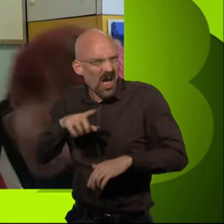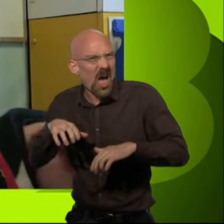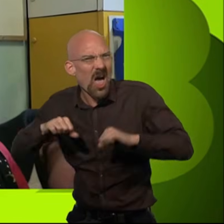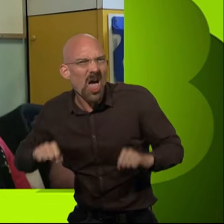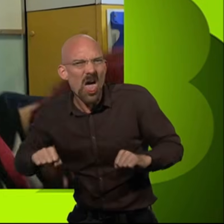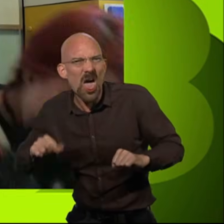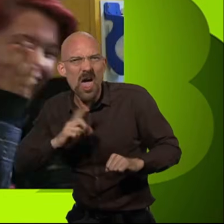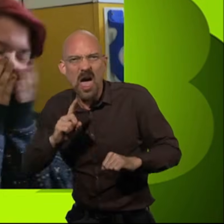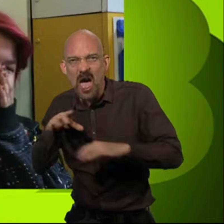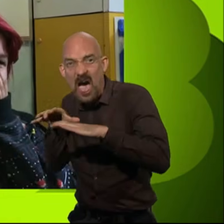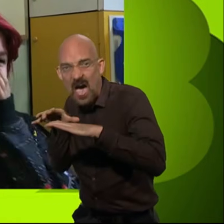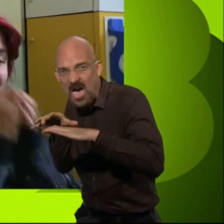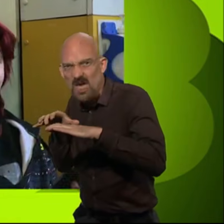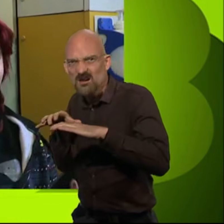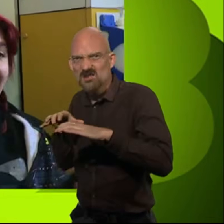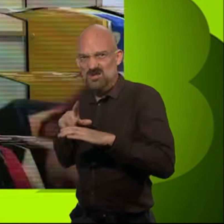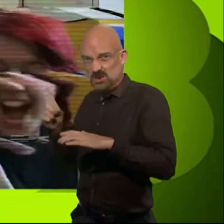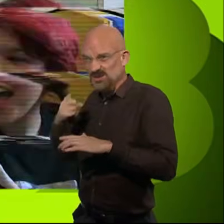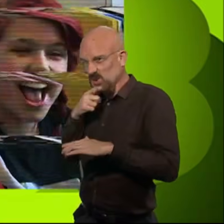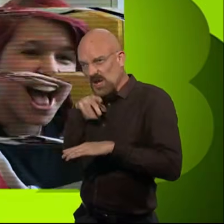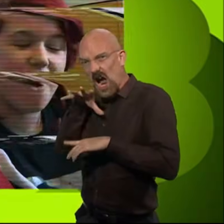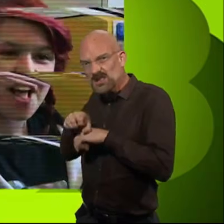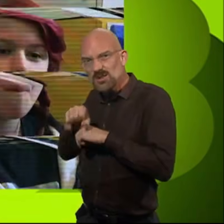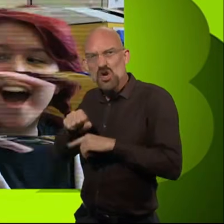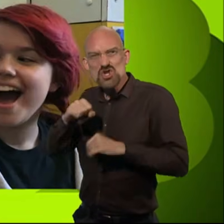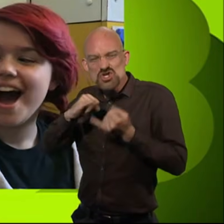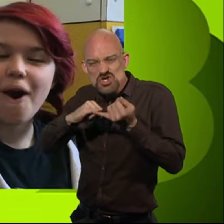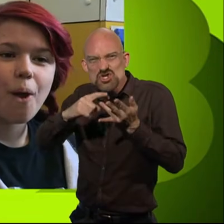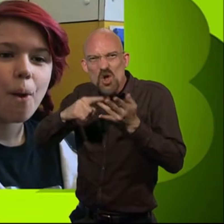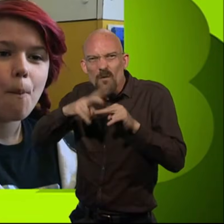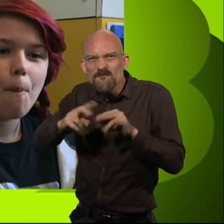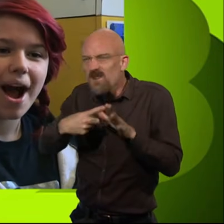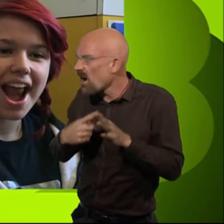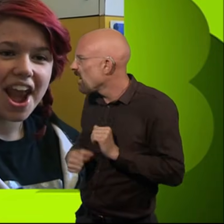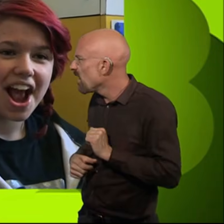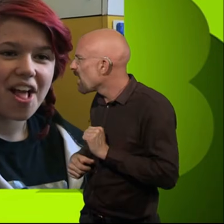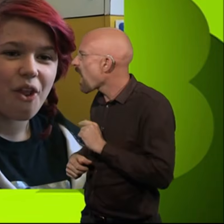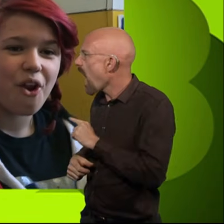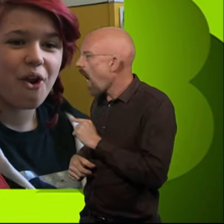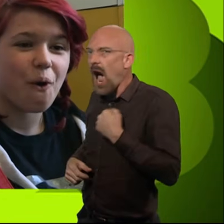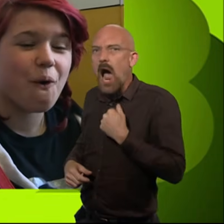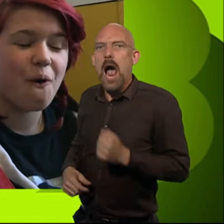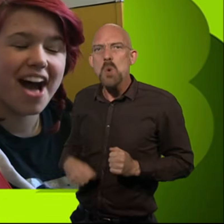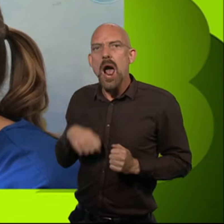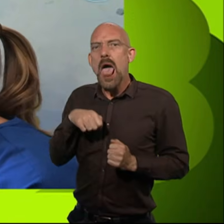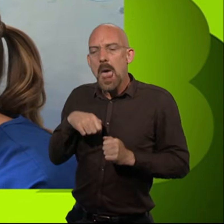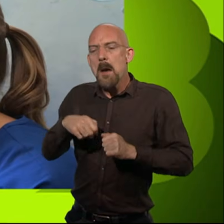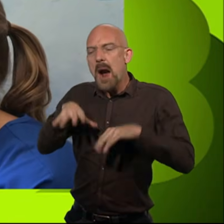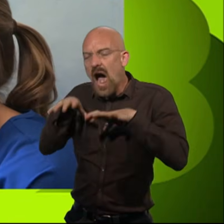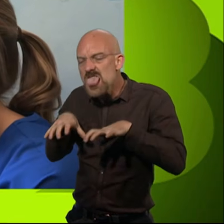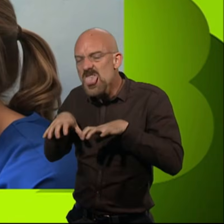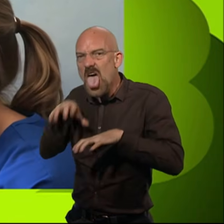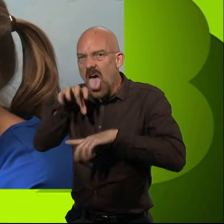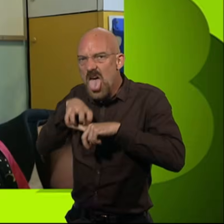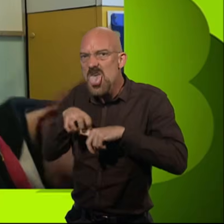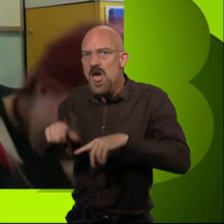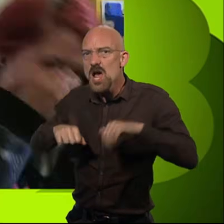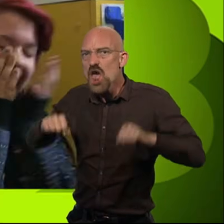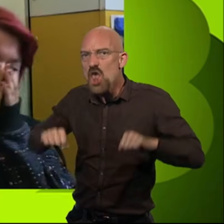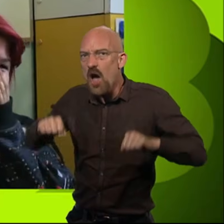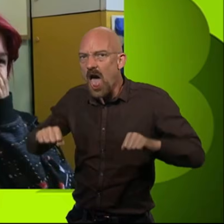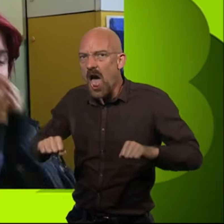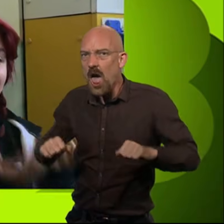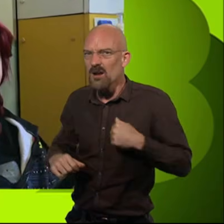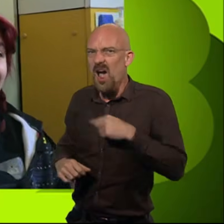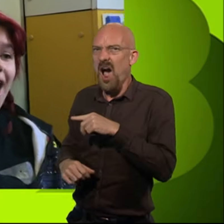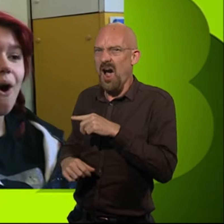minute, I thought she said she was biting the sofa. She did. I was biting the sofa. See? She was